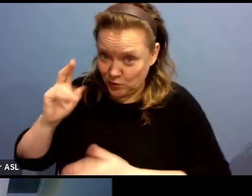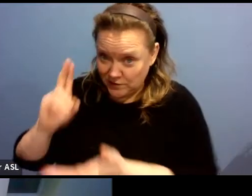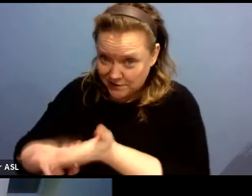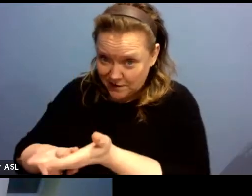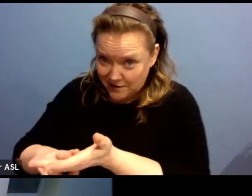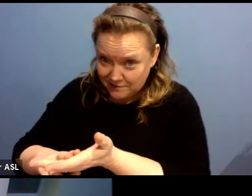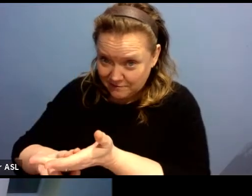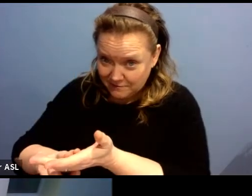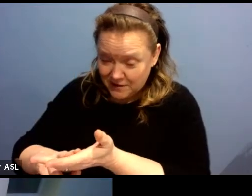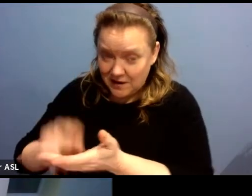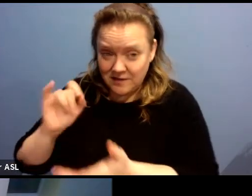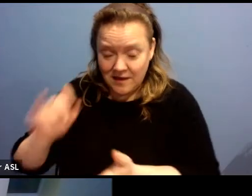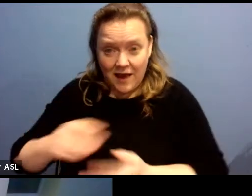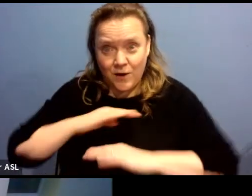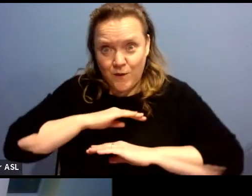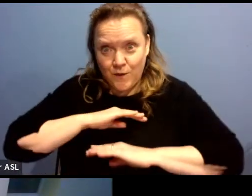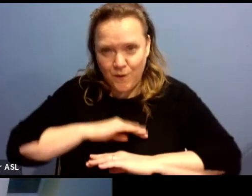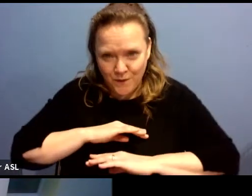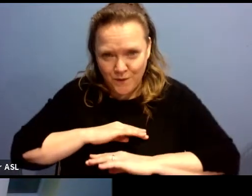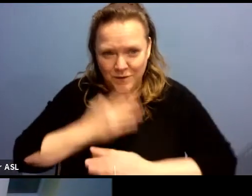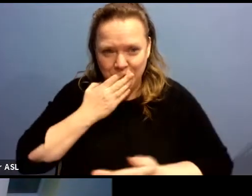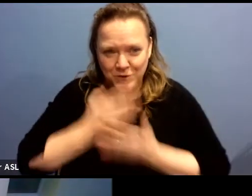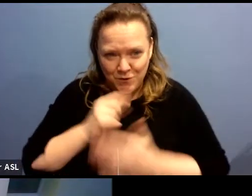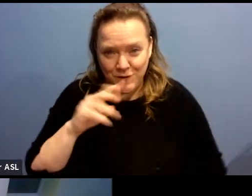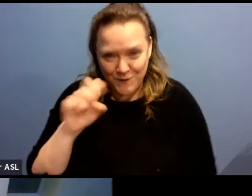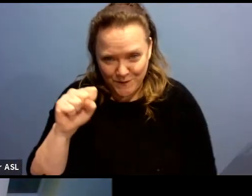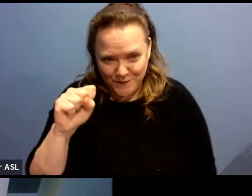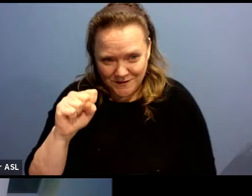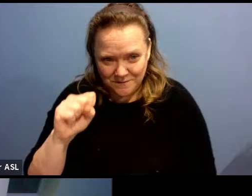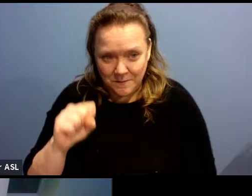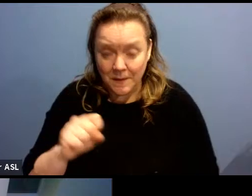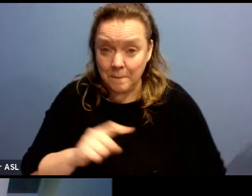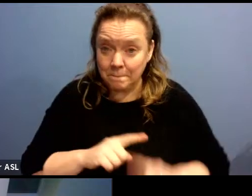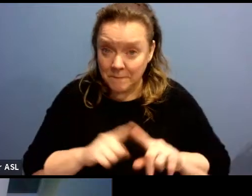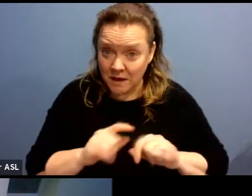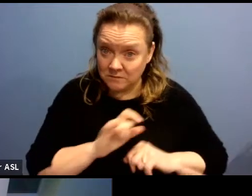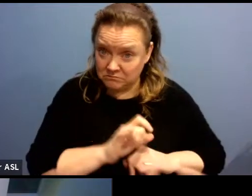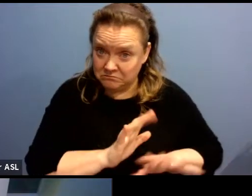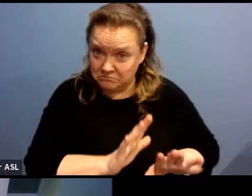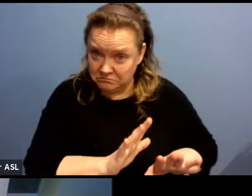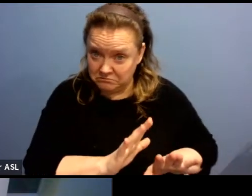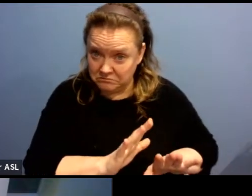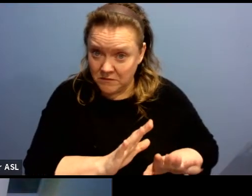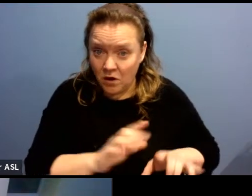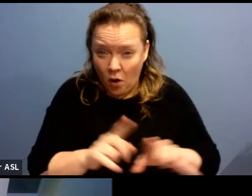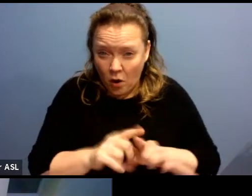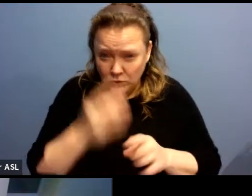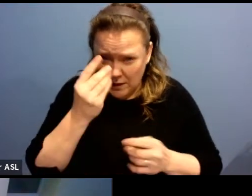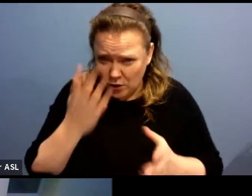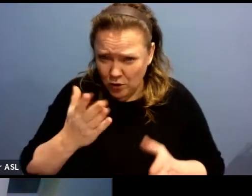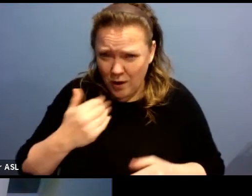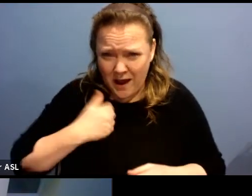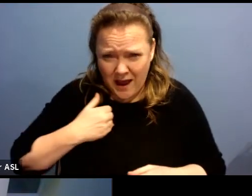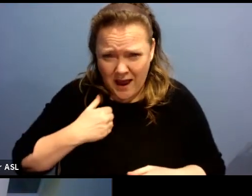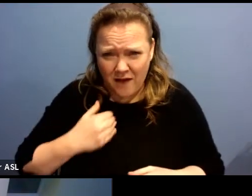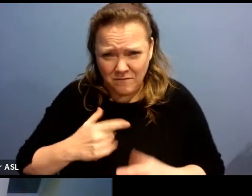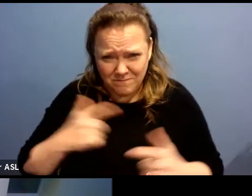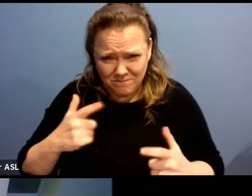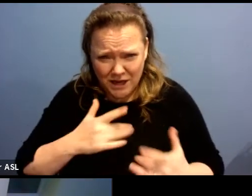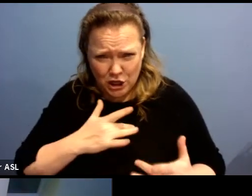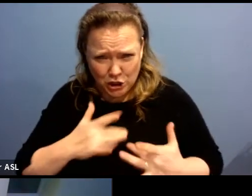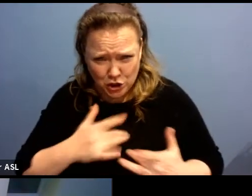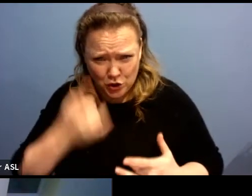news, much welcome news. Having said that, I do want to express my strong concerns regarding any possible